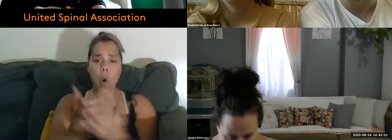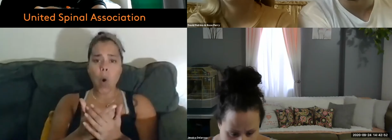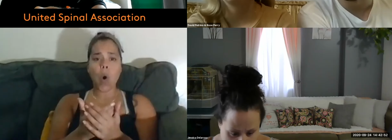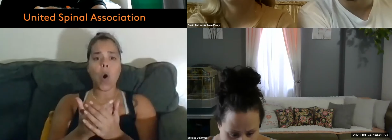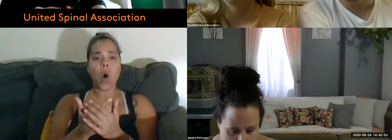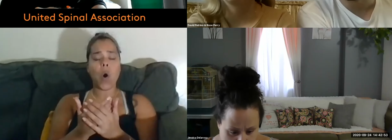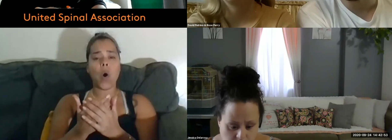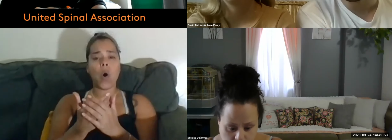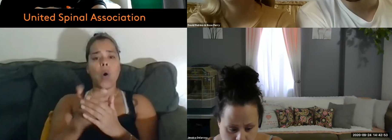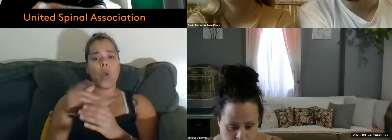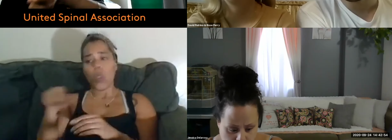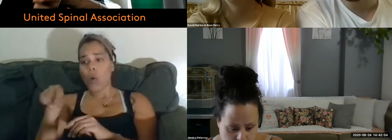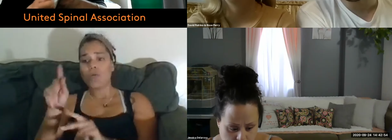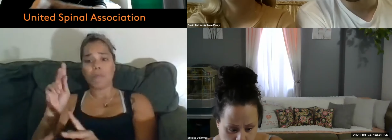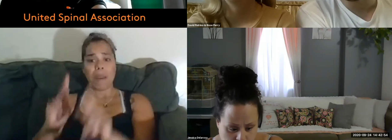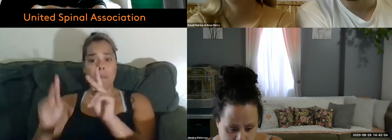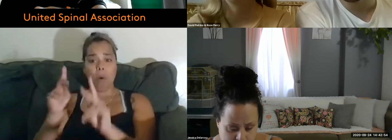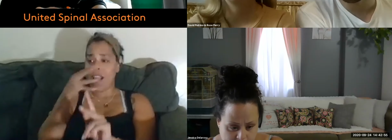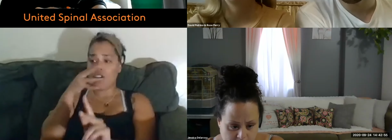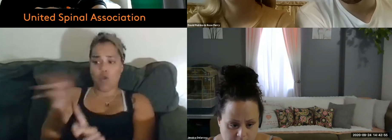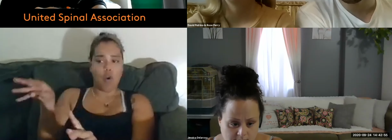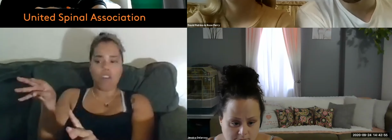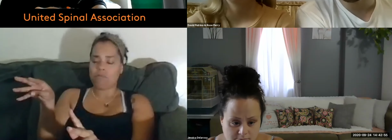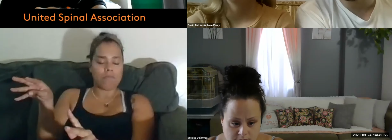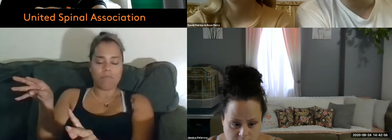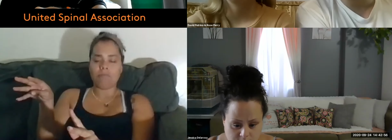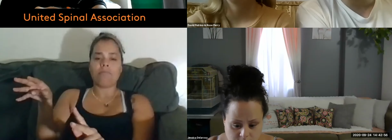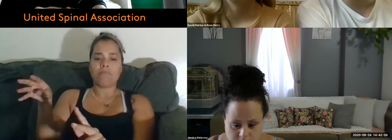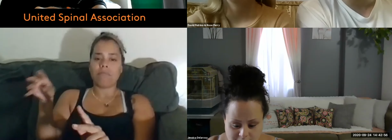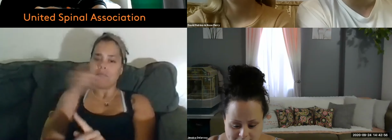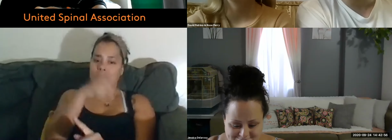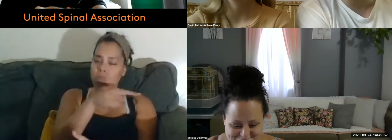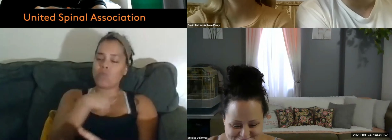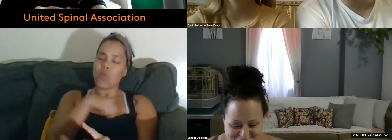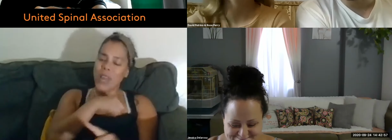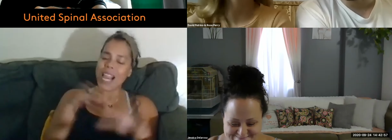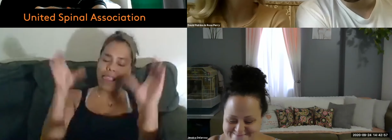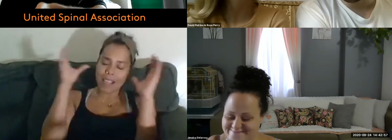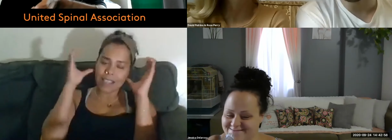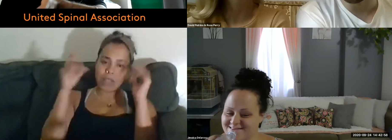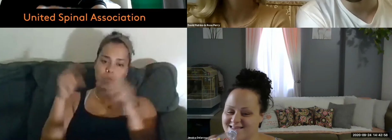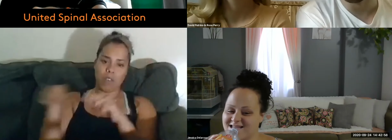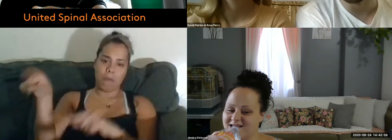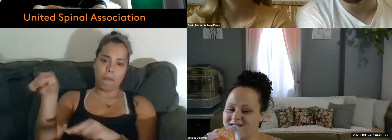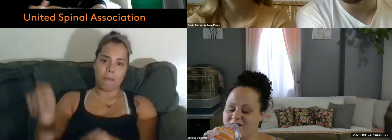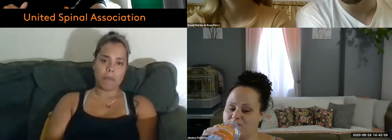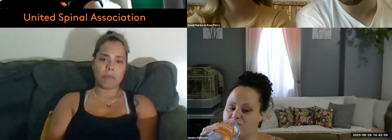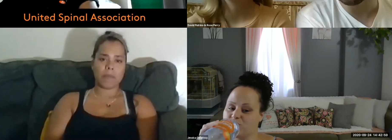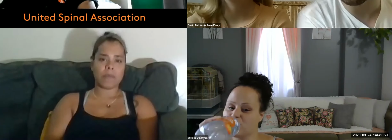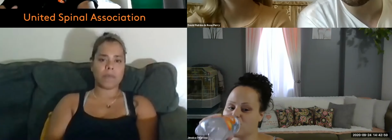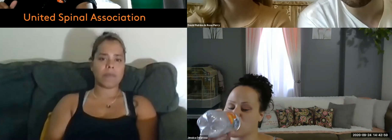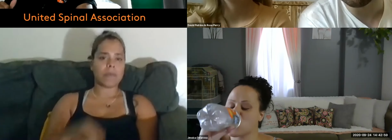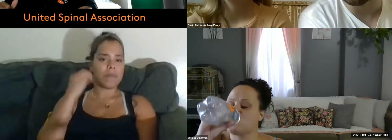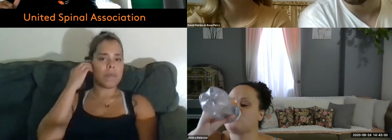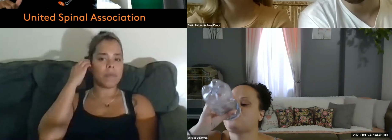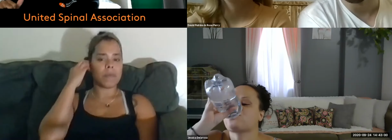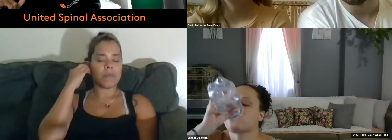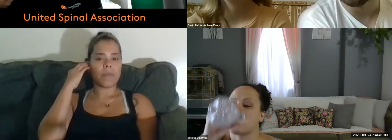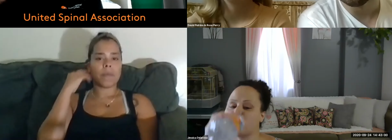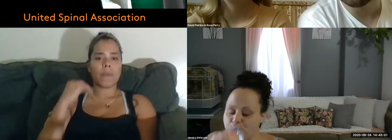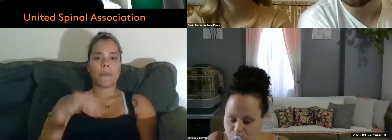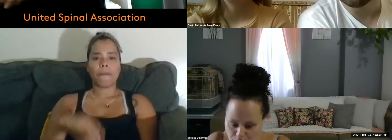heard. Yeah, Maria says she will be happy to sign the position and you know, sign on. Is there a sign-on